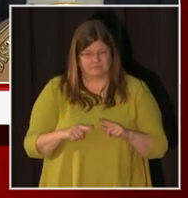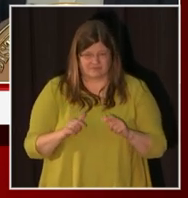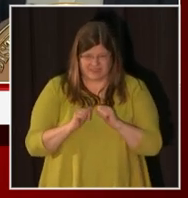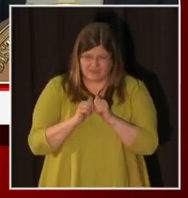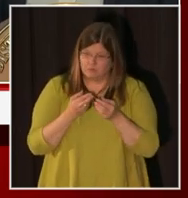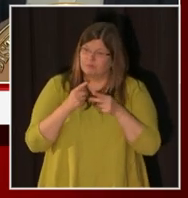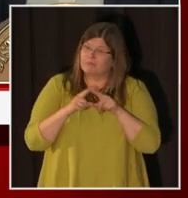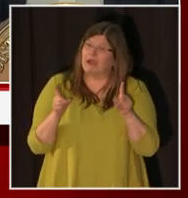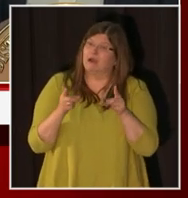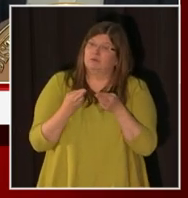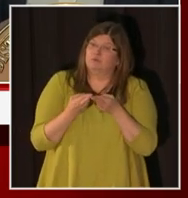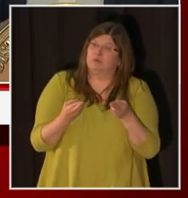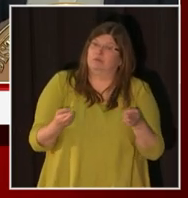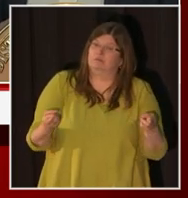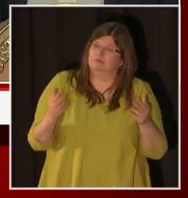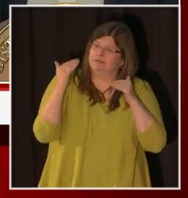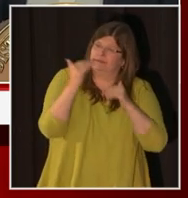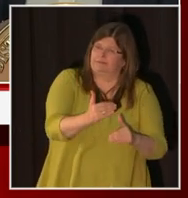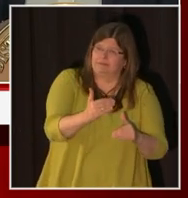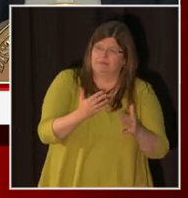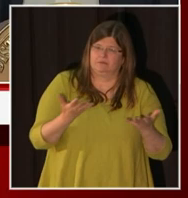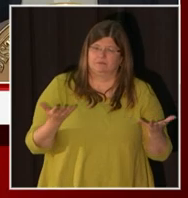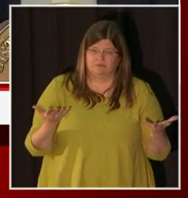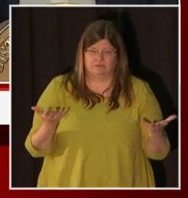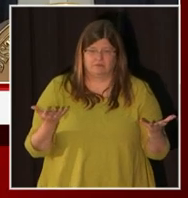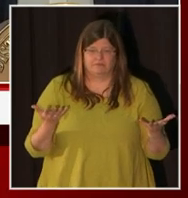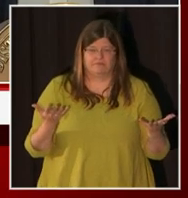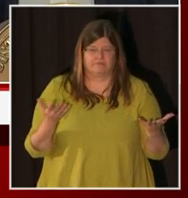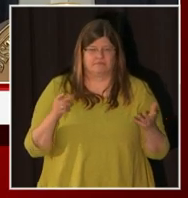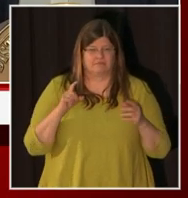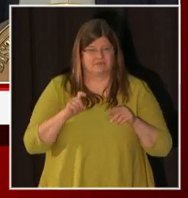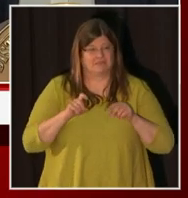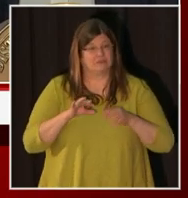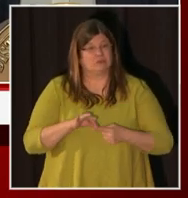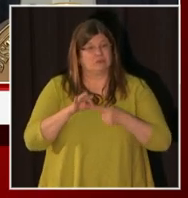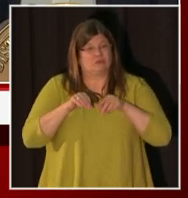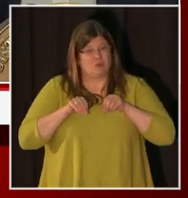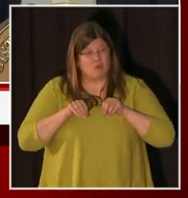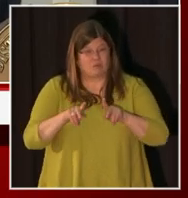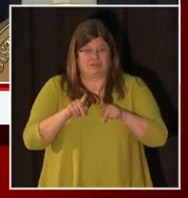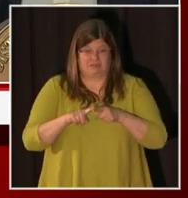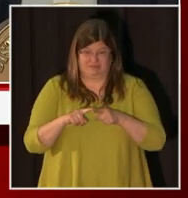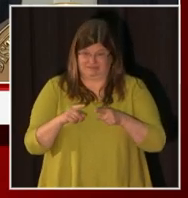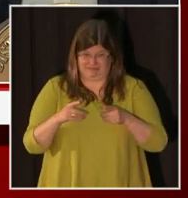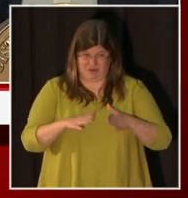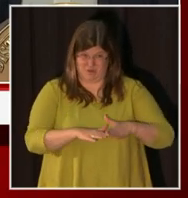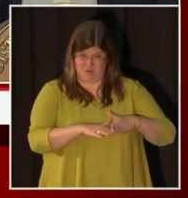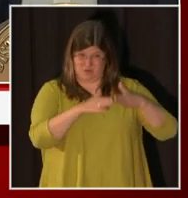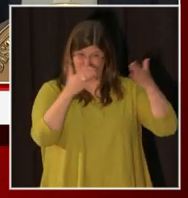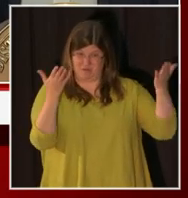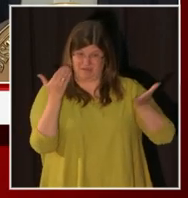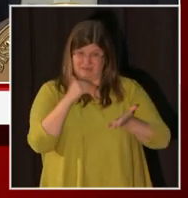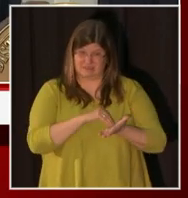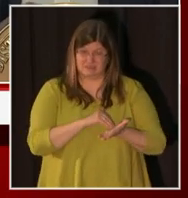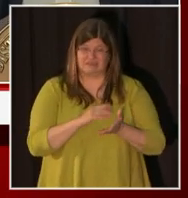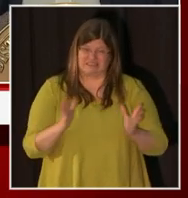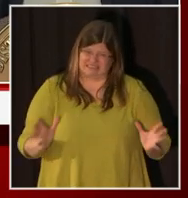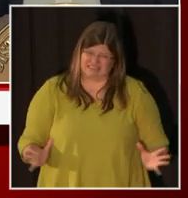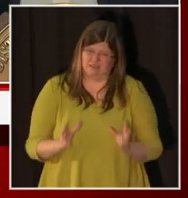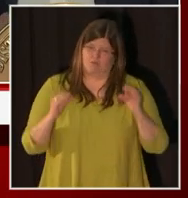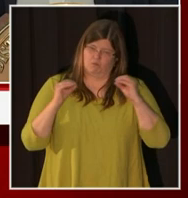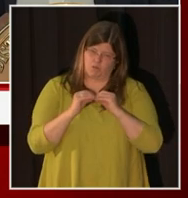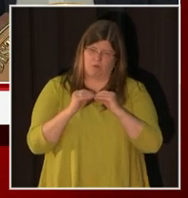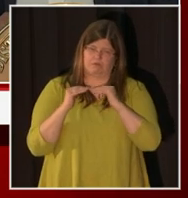have a once-in-a-generation opportunity to reopen our city in a way that builds a more equitable D.C. And we should